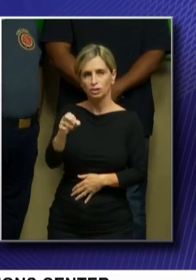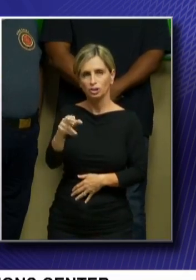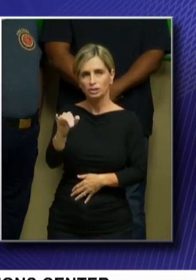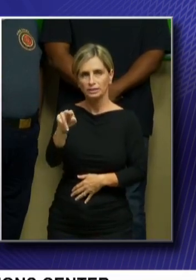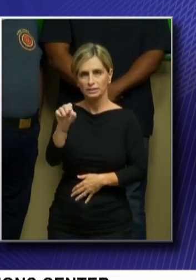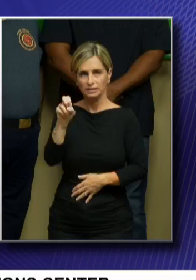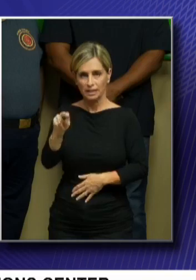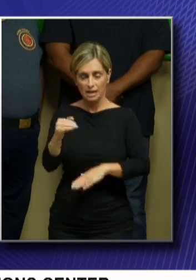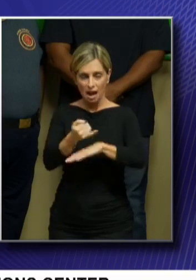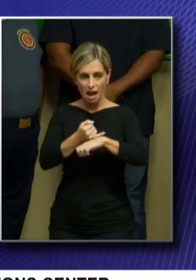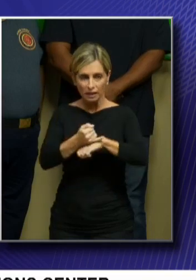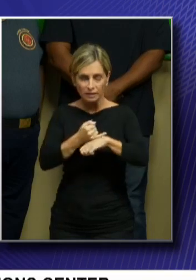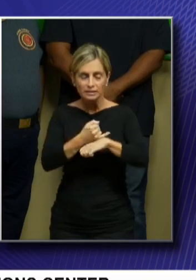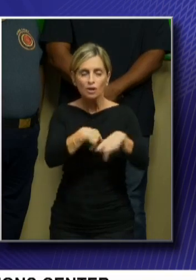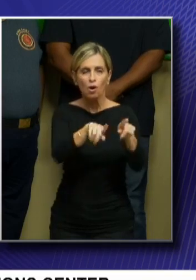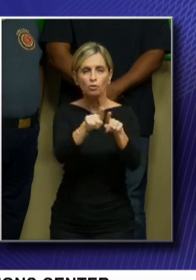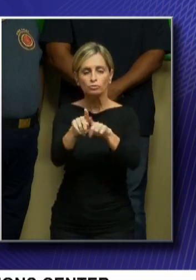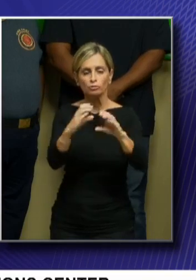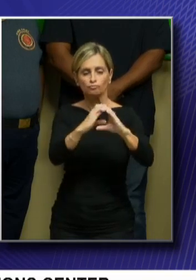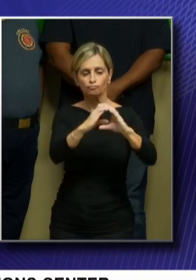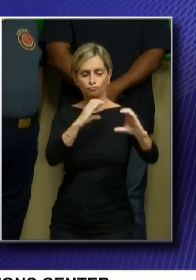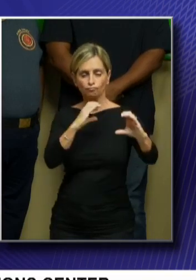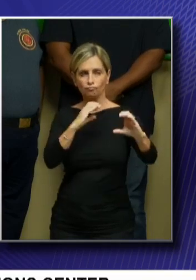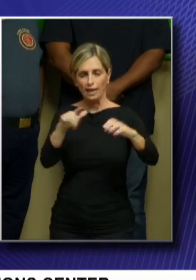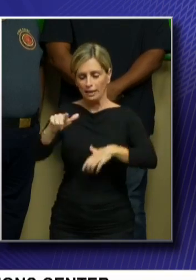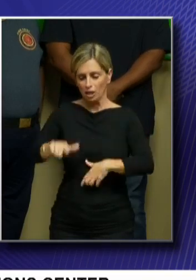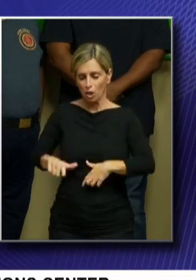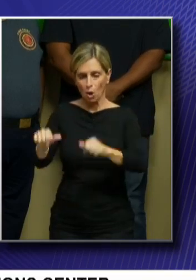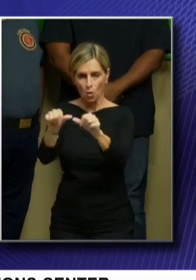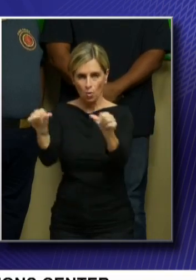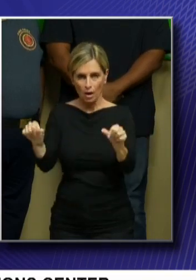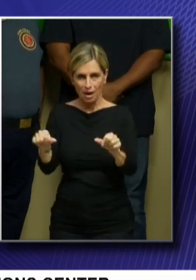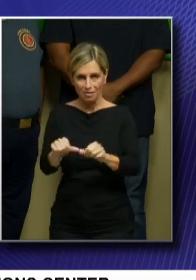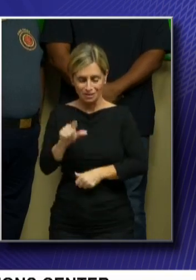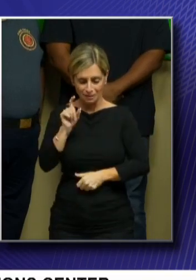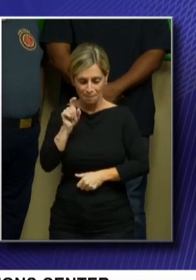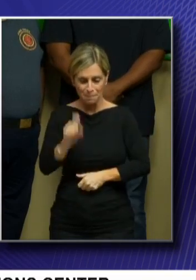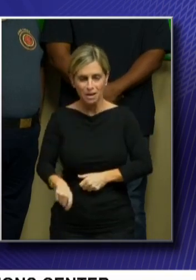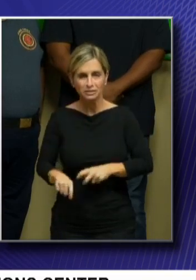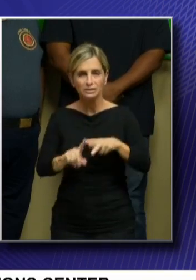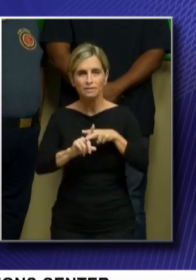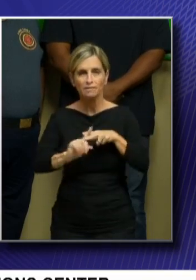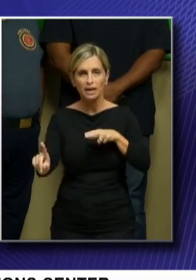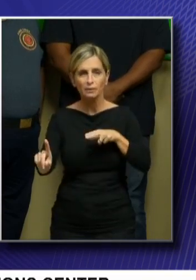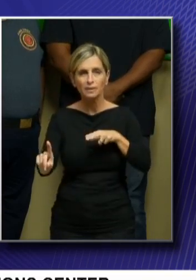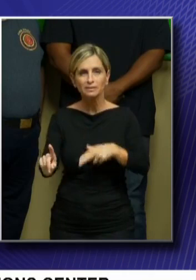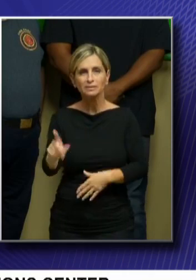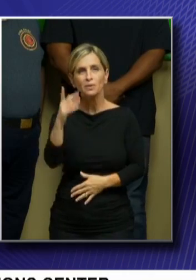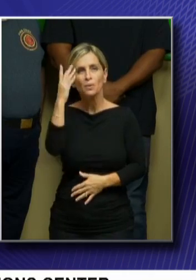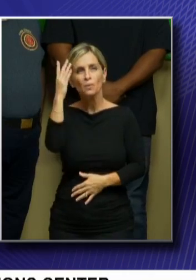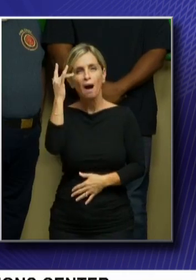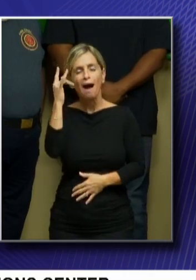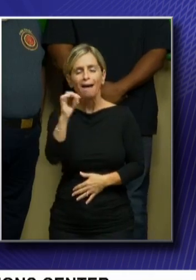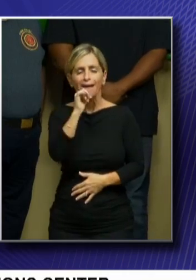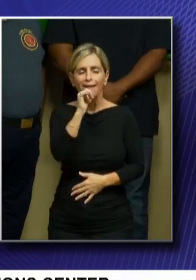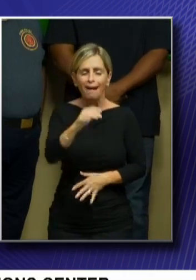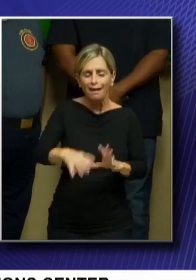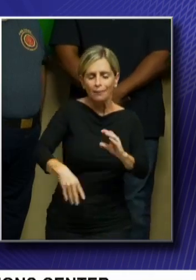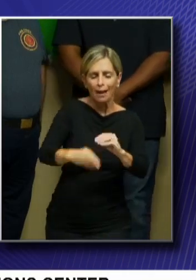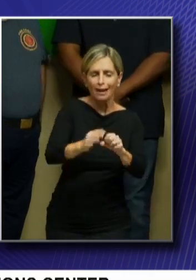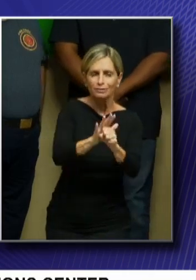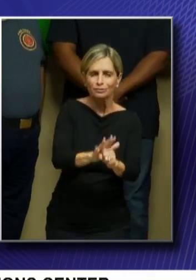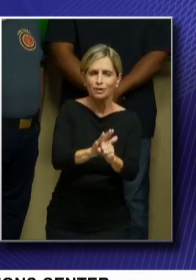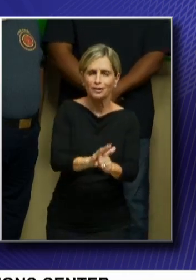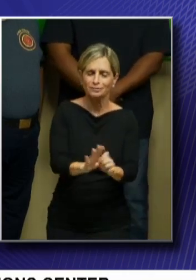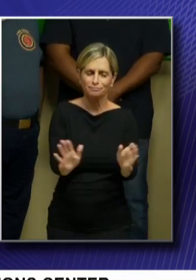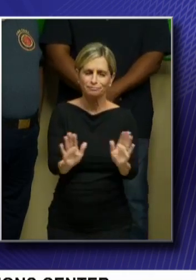communities, and all low-lying areas. We are doing this not to put added stress in your life. We are doing this